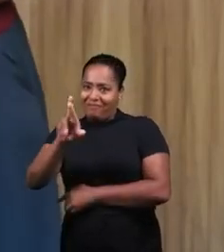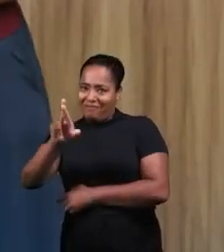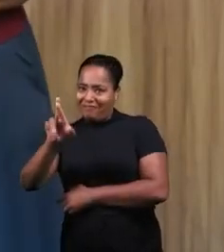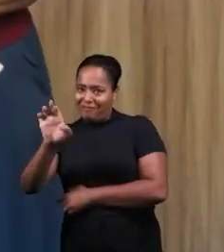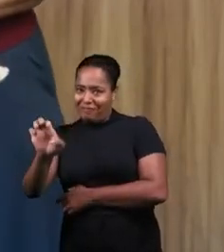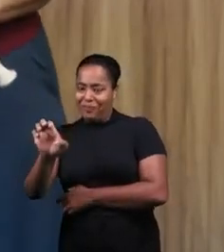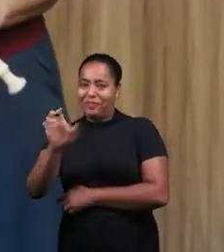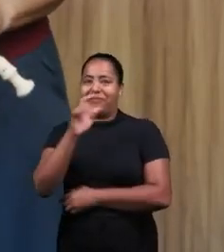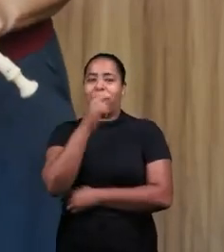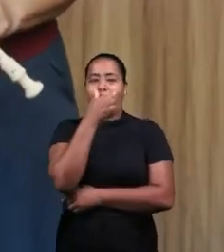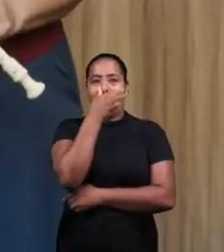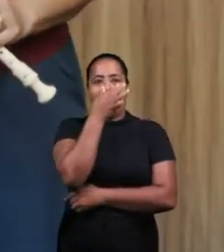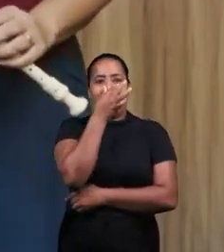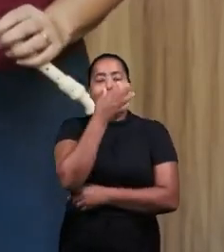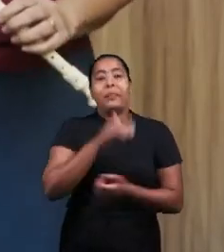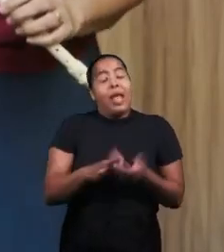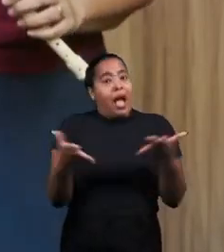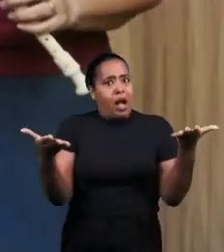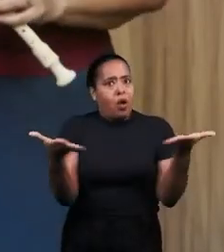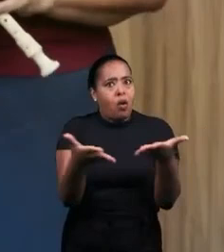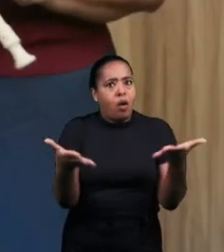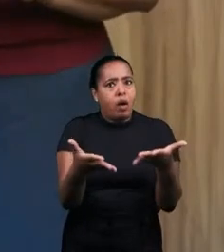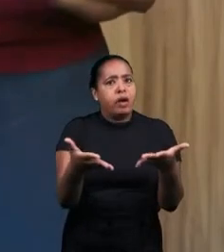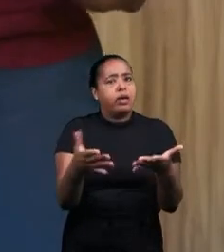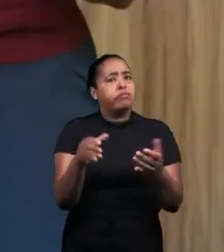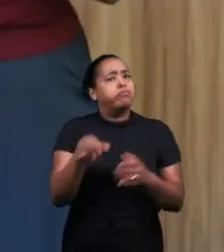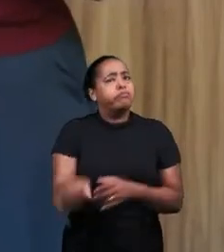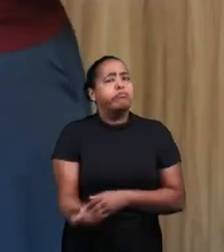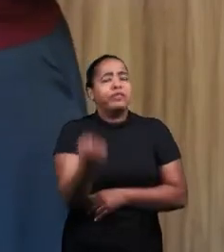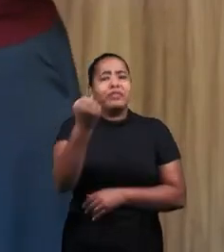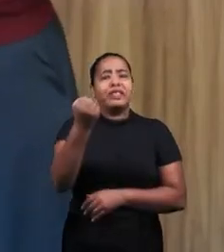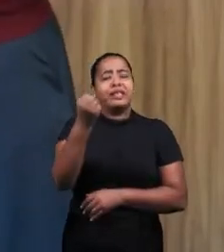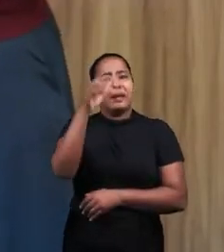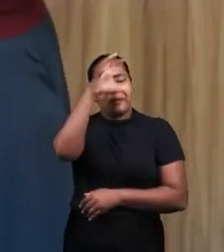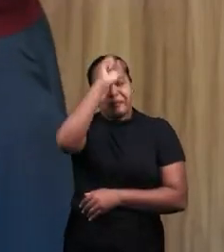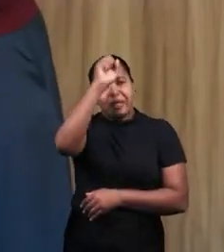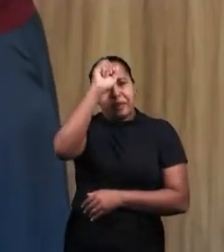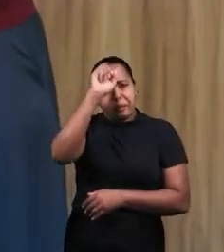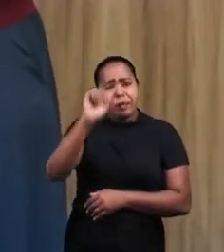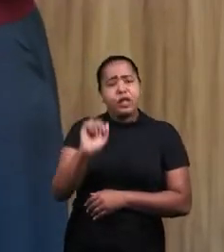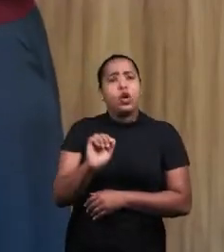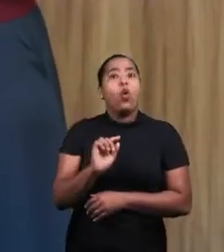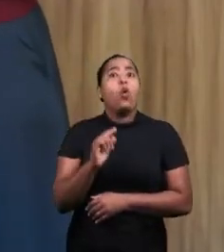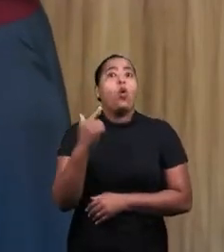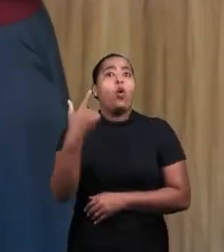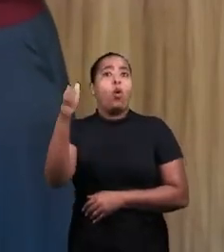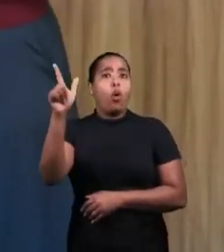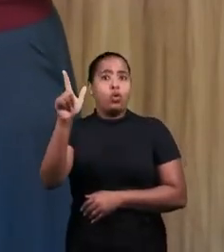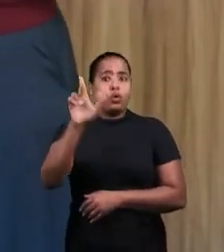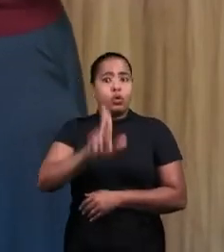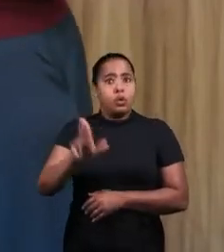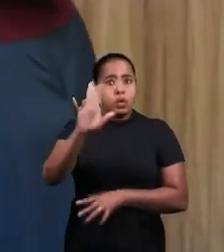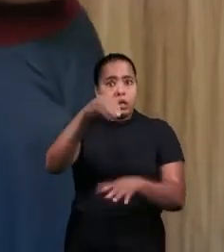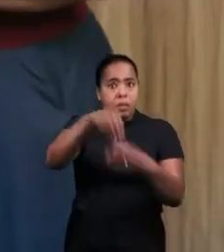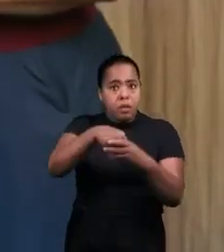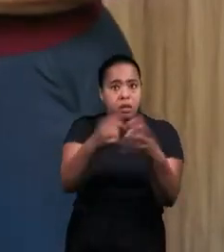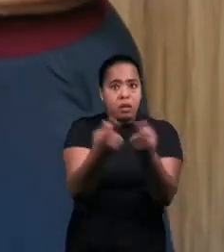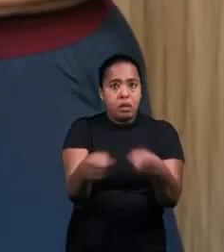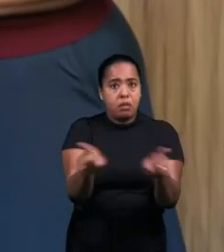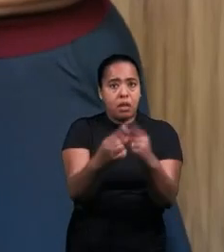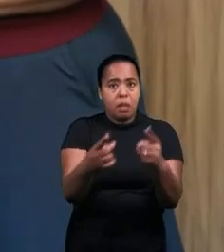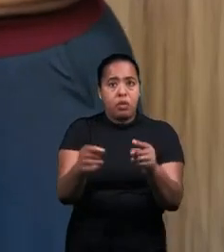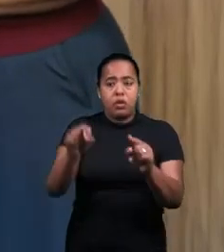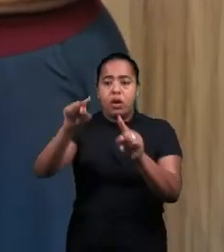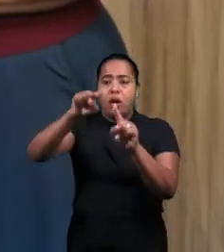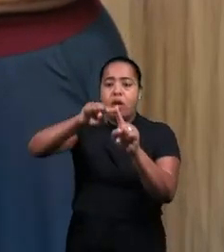Let's take the advantage to learn one more sign, a symbol that we use in music. This curved line here